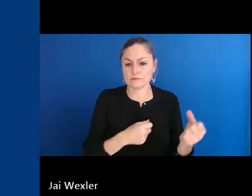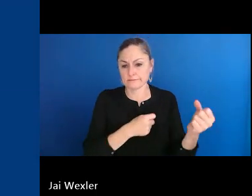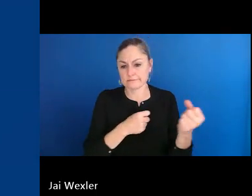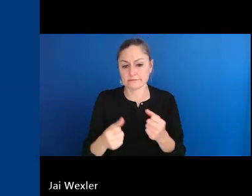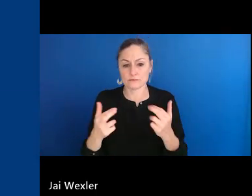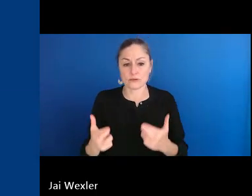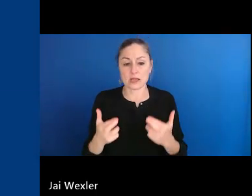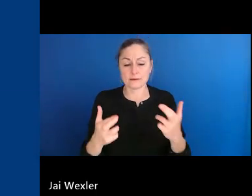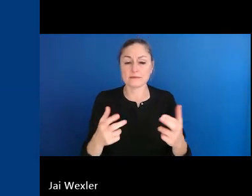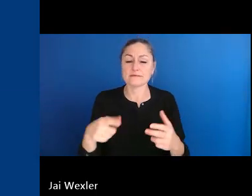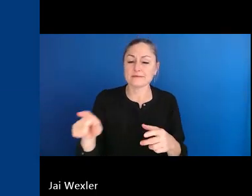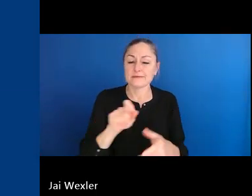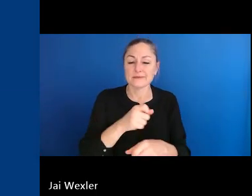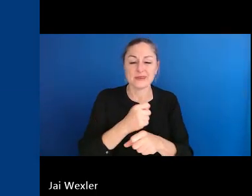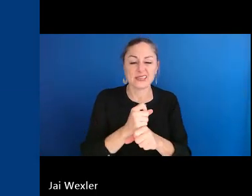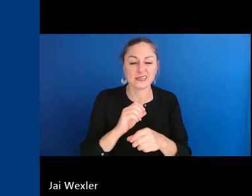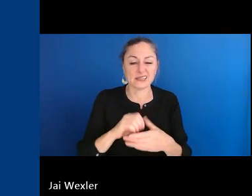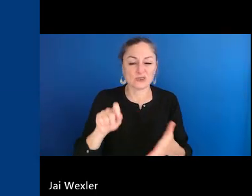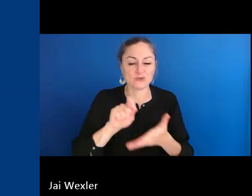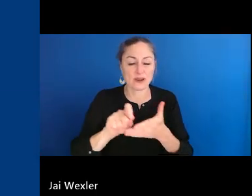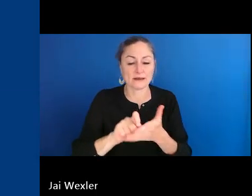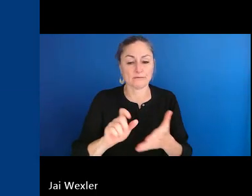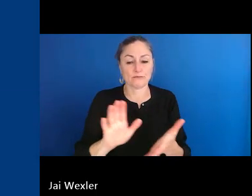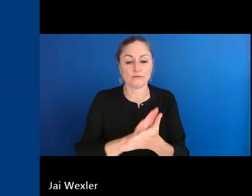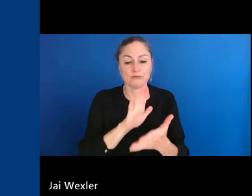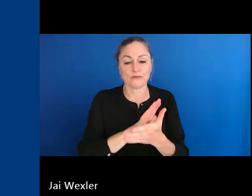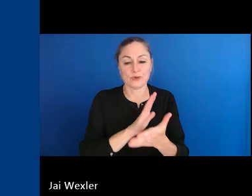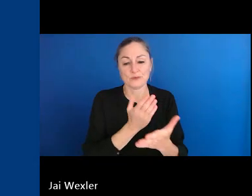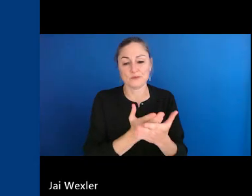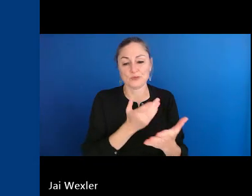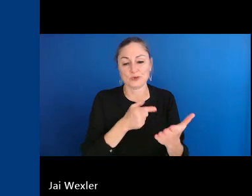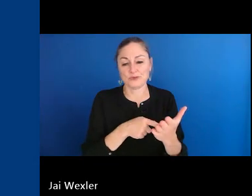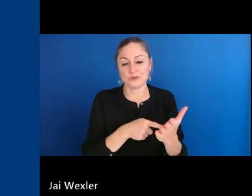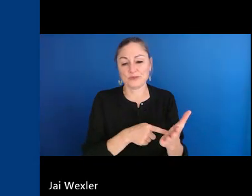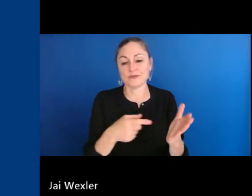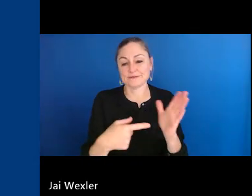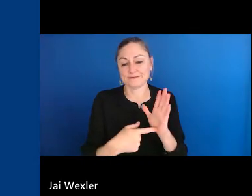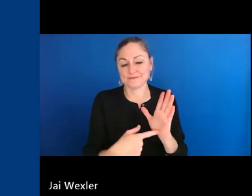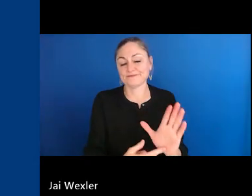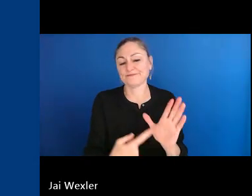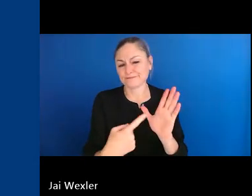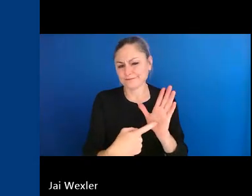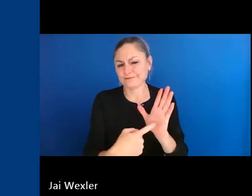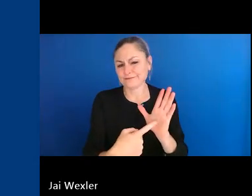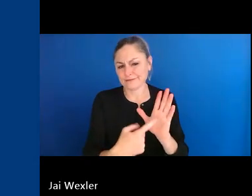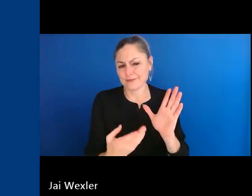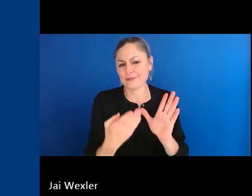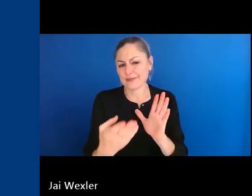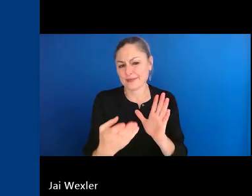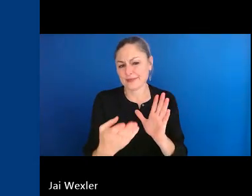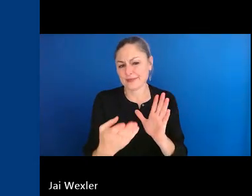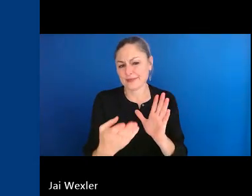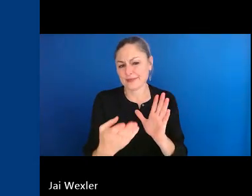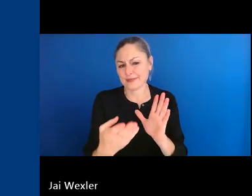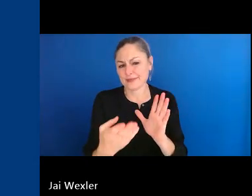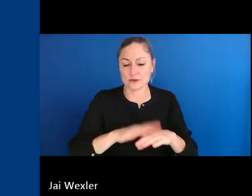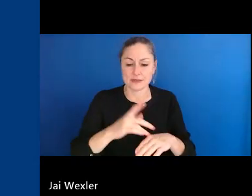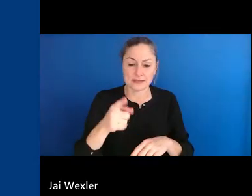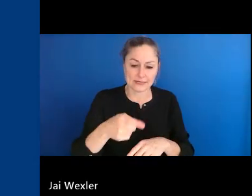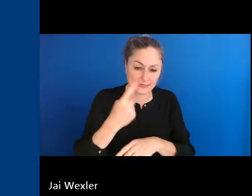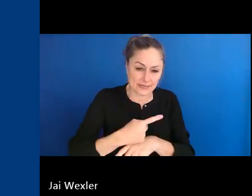make requests in writing, so that way there's a paper trail. They can point to this documentation that they did submit the request on this date and this is what